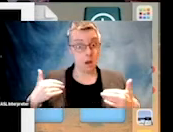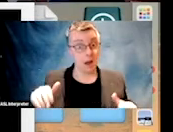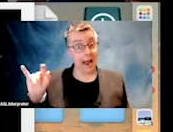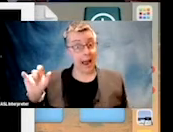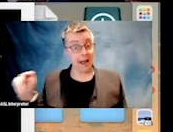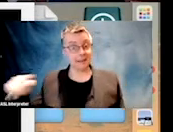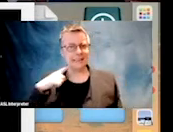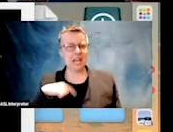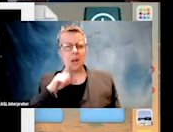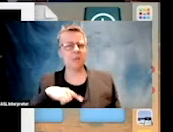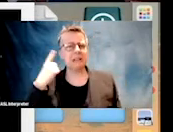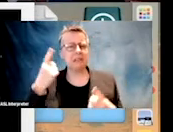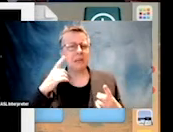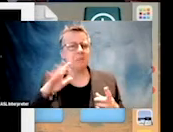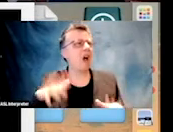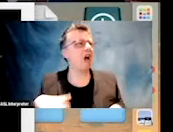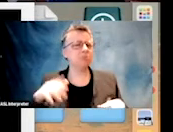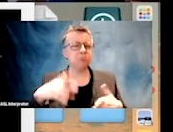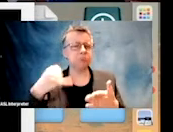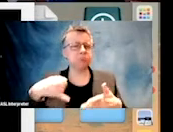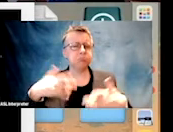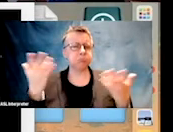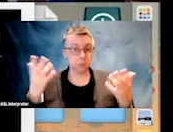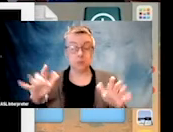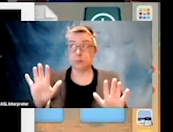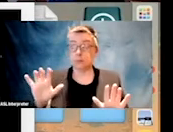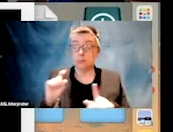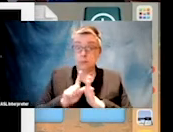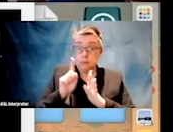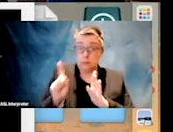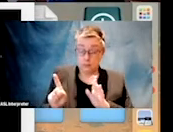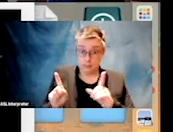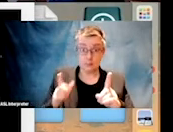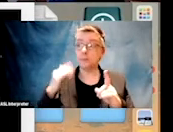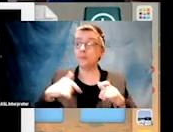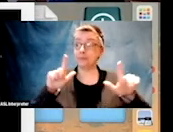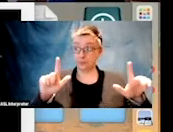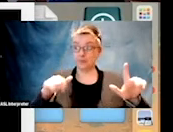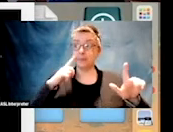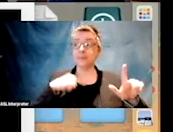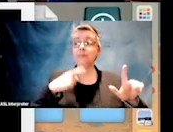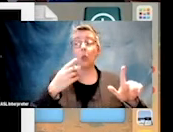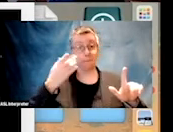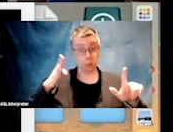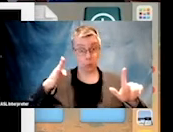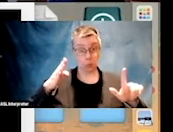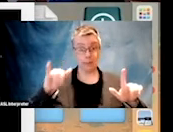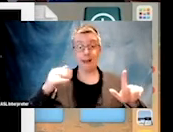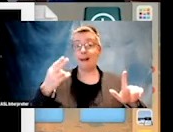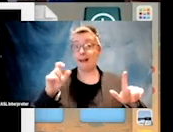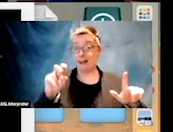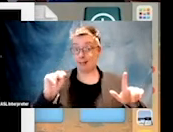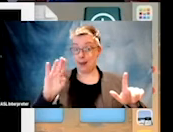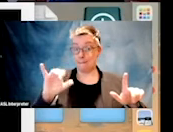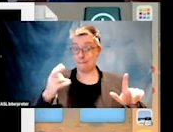says she wasn't thinking about this, but so in the drawing, this is, uh, Helen Bechdel and she's reading